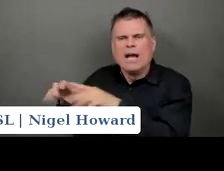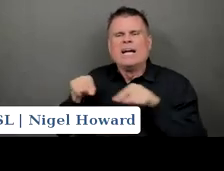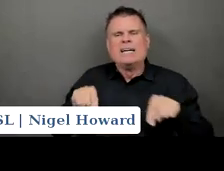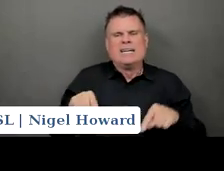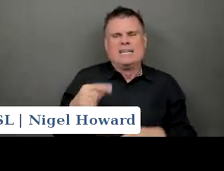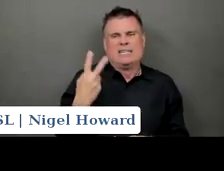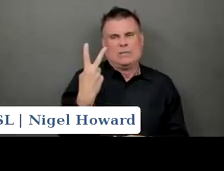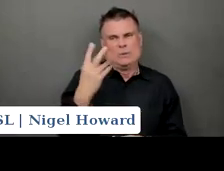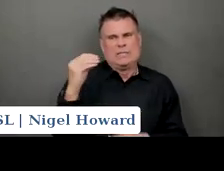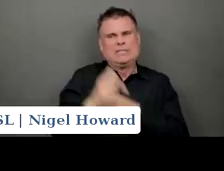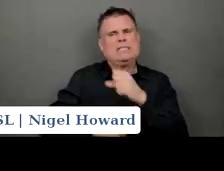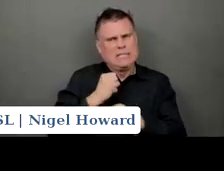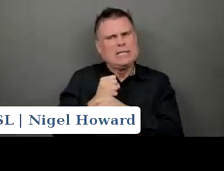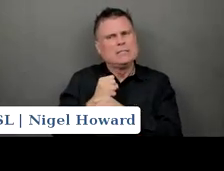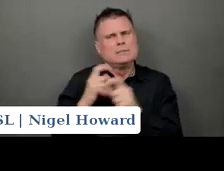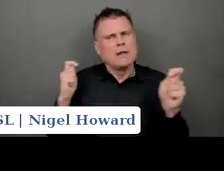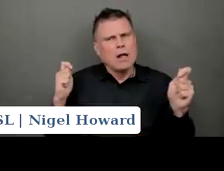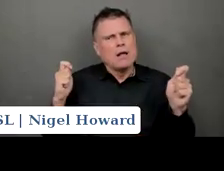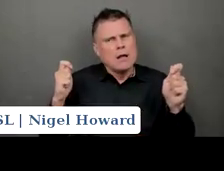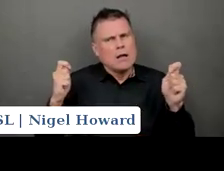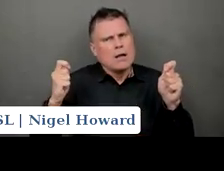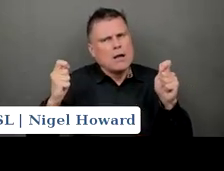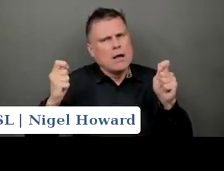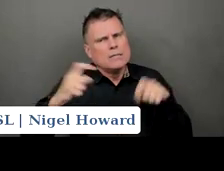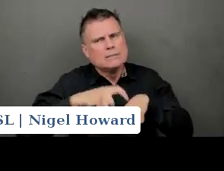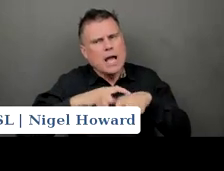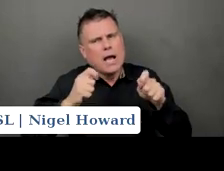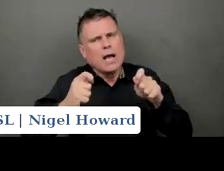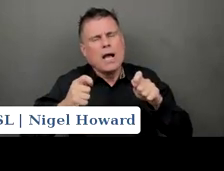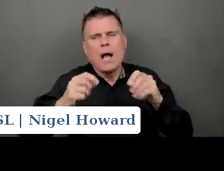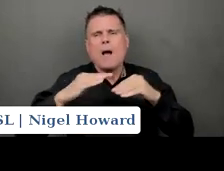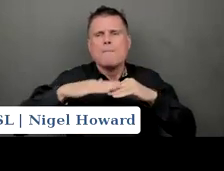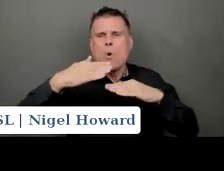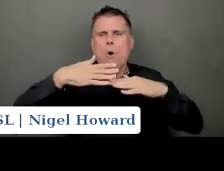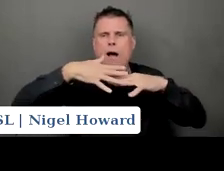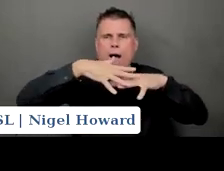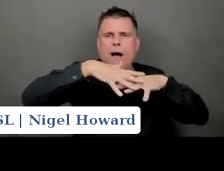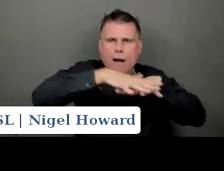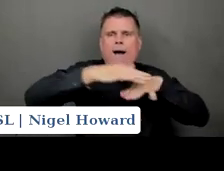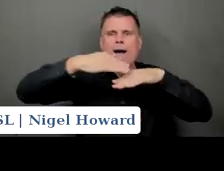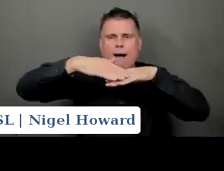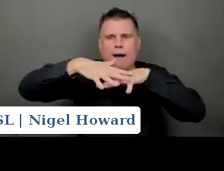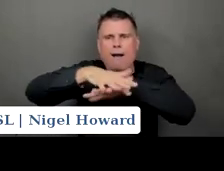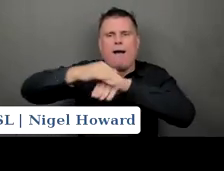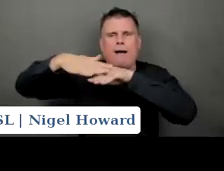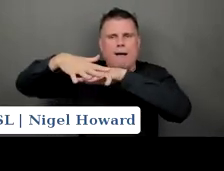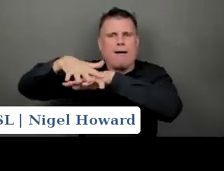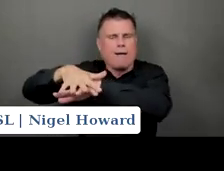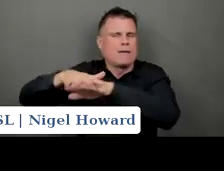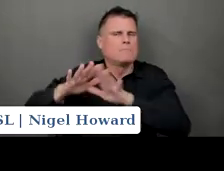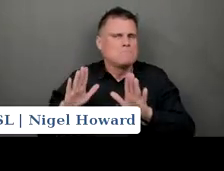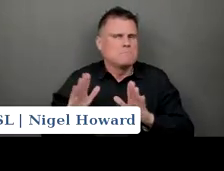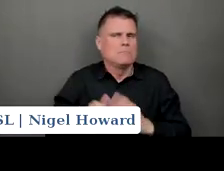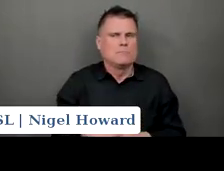align itself with the social protection policies, etc. But essentially, so these were the characteristics. I think I mentioned those as